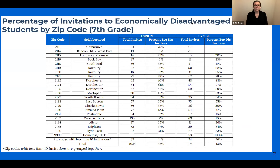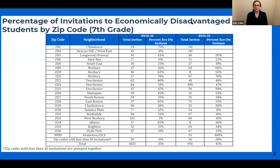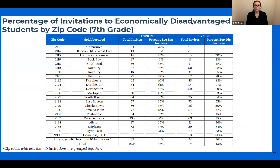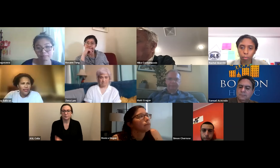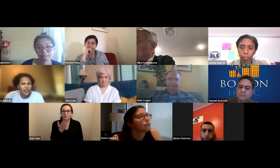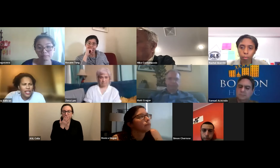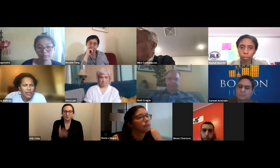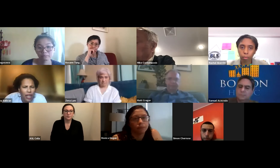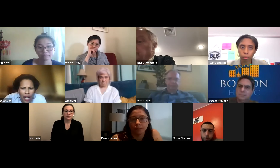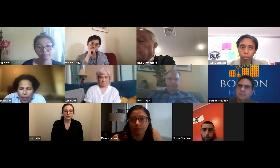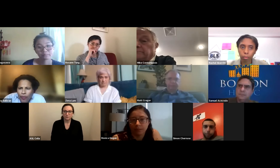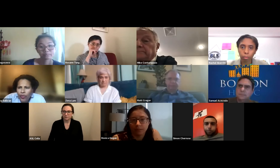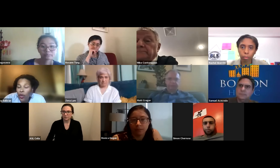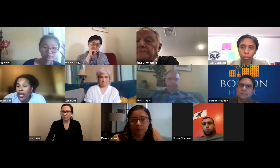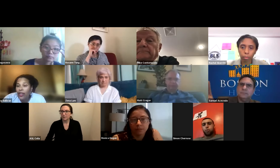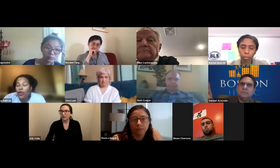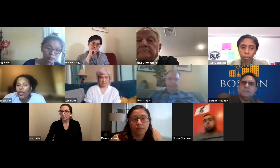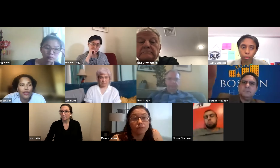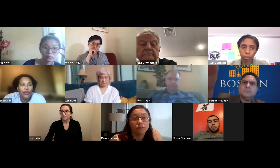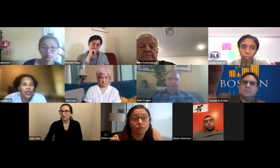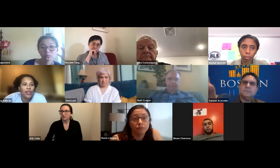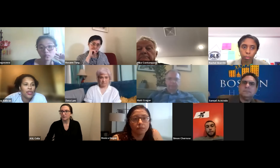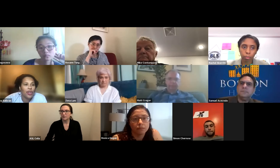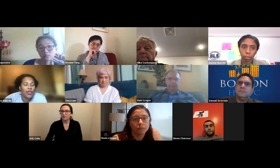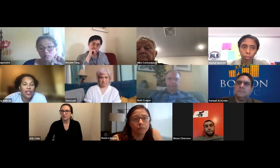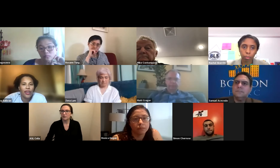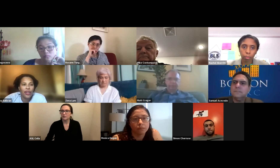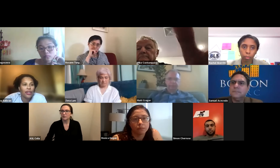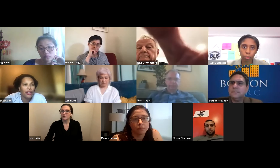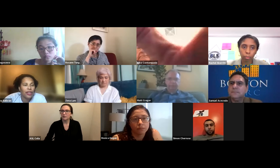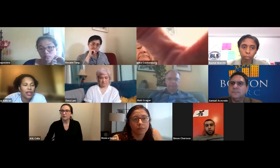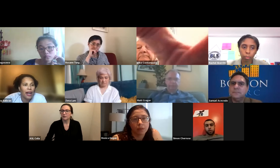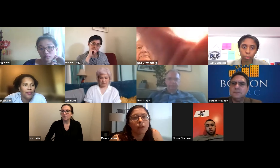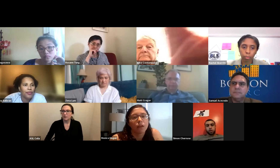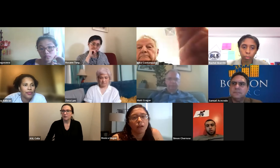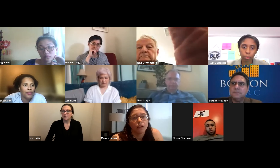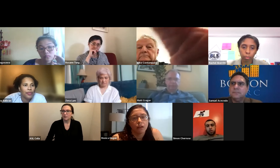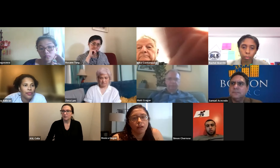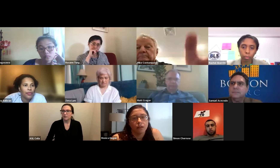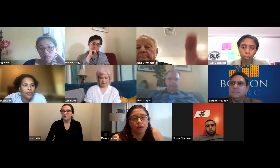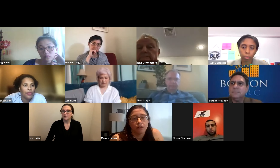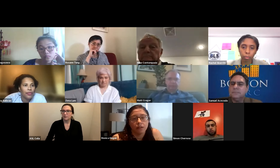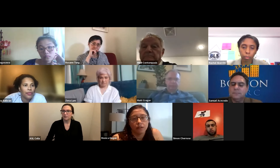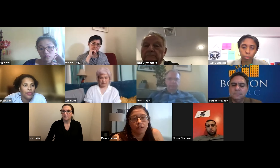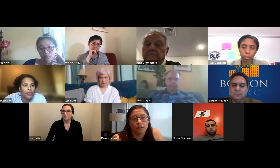you. And then, okay, oh, and you said that you're the other